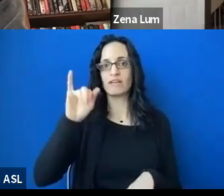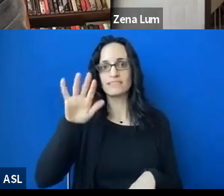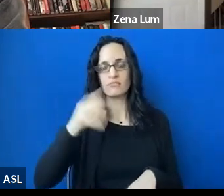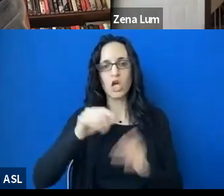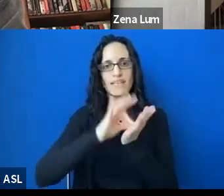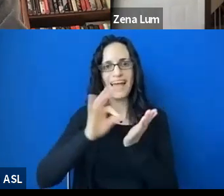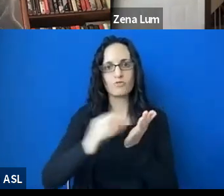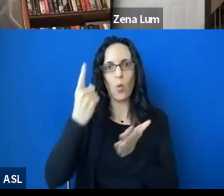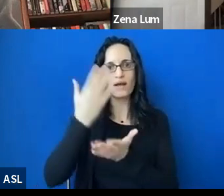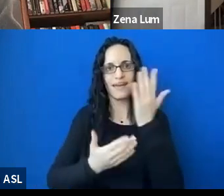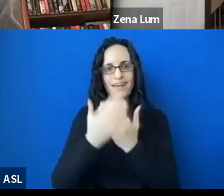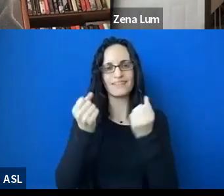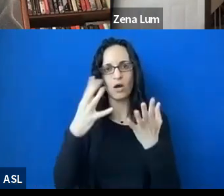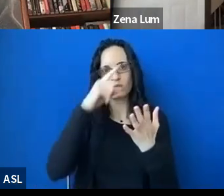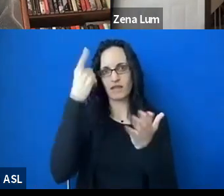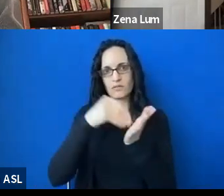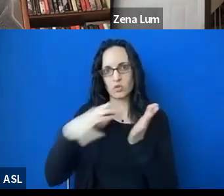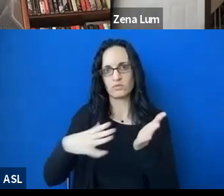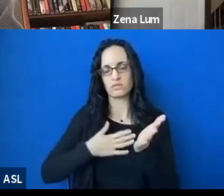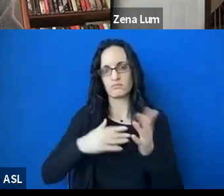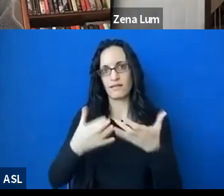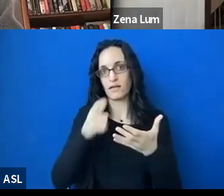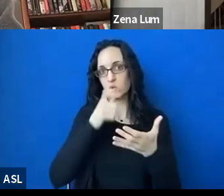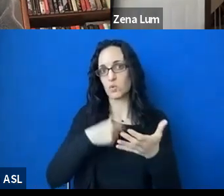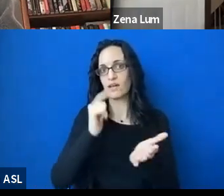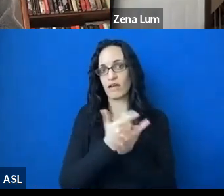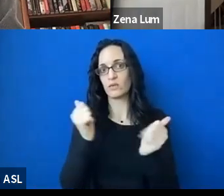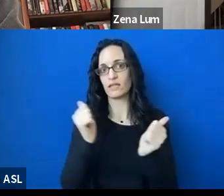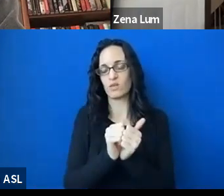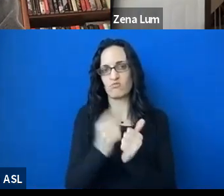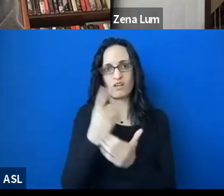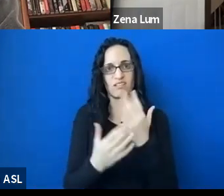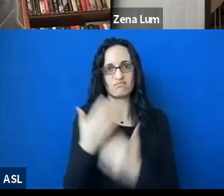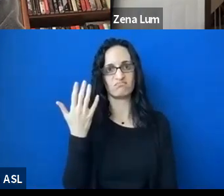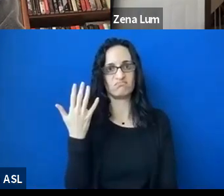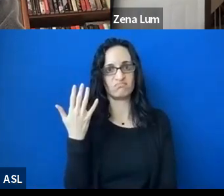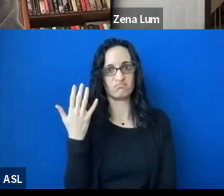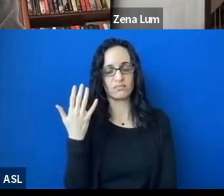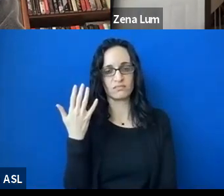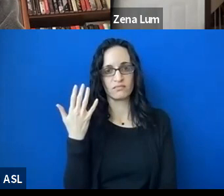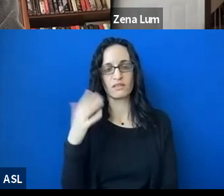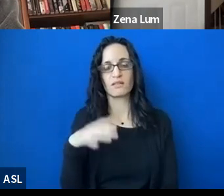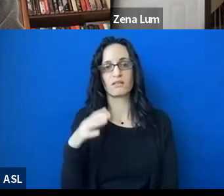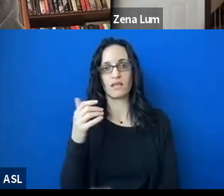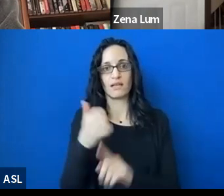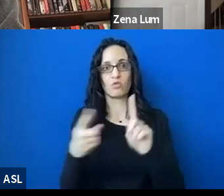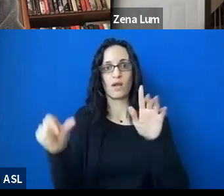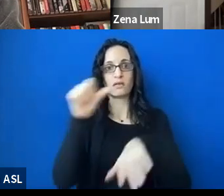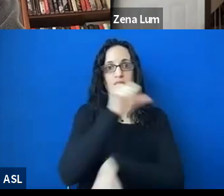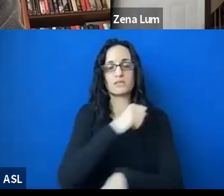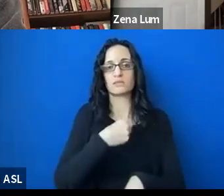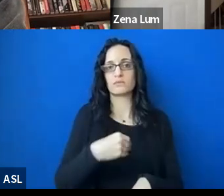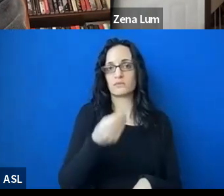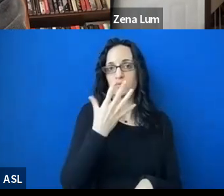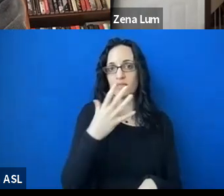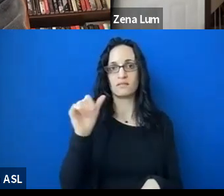the number of Black students in my class who I graduated with. And everyone else was white and Asian. I can't even